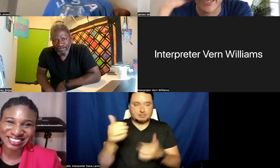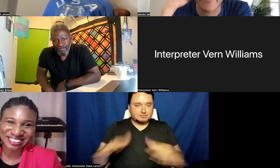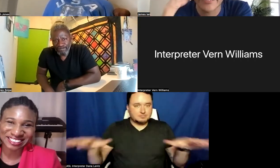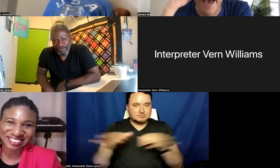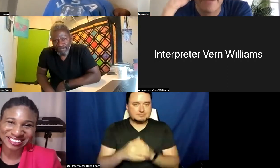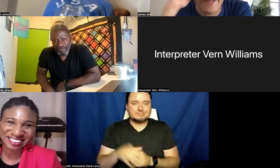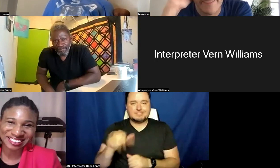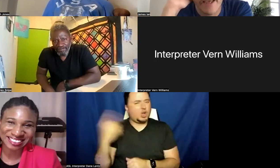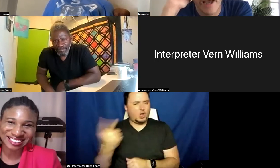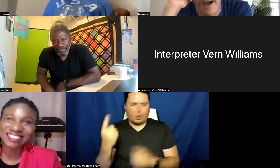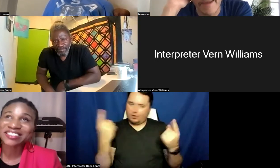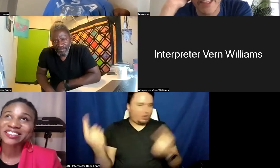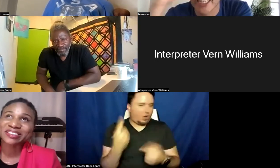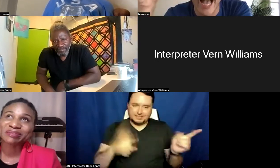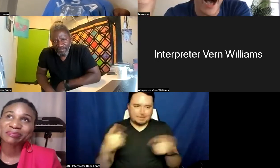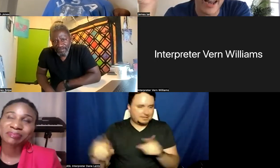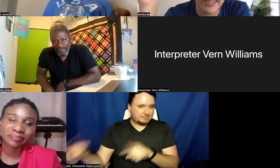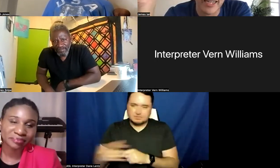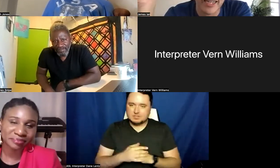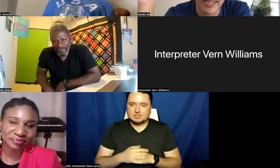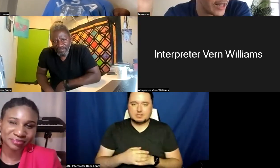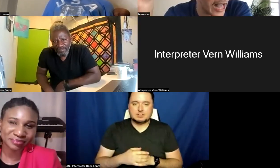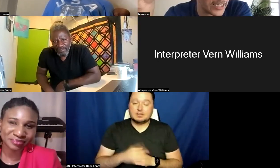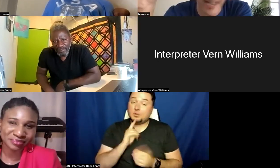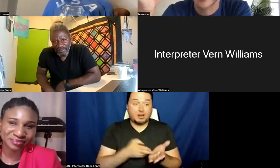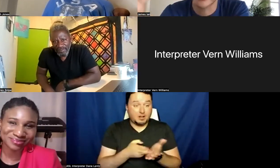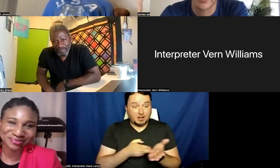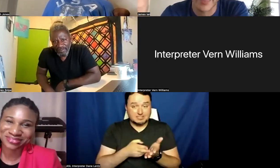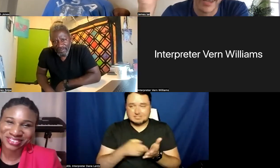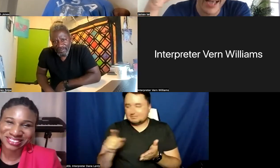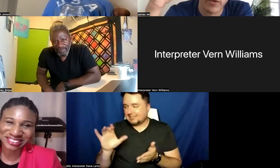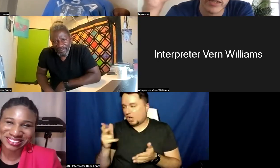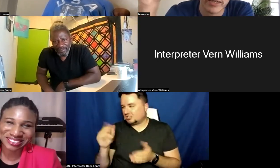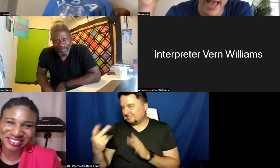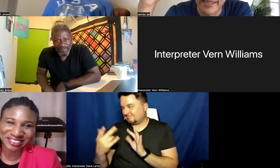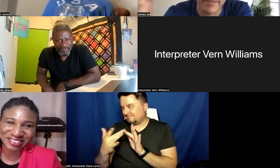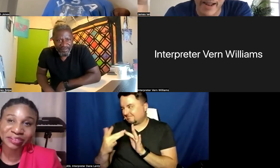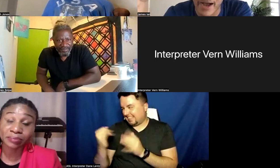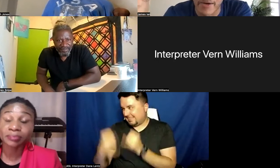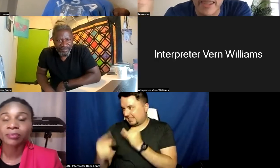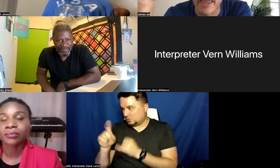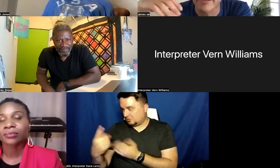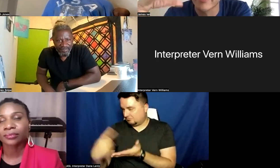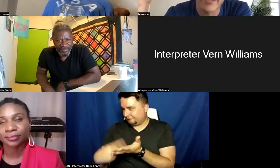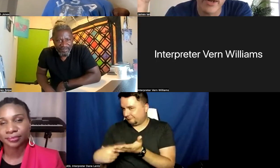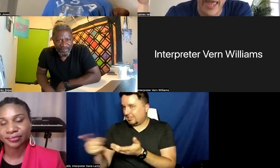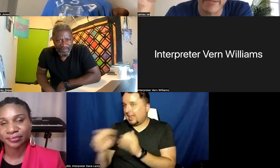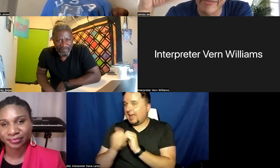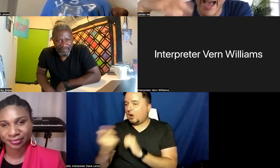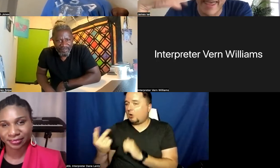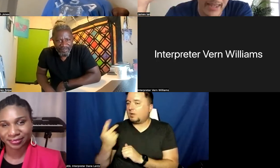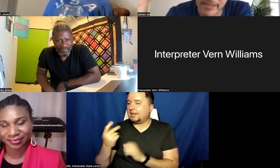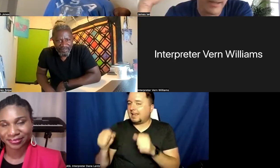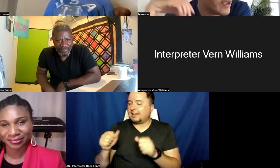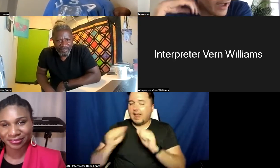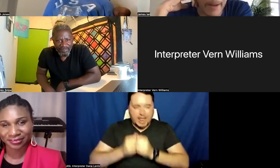always happening. And then just honestly, Lachi, to kind of touch on that last question you asked about how we can,